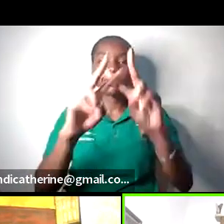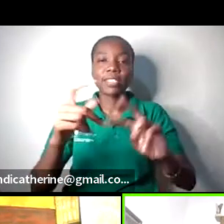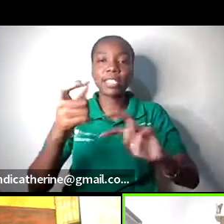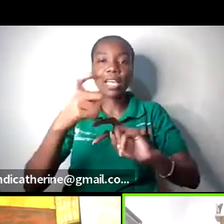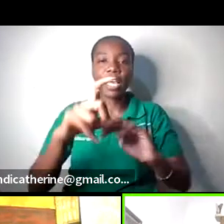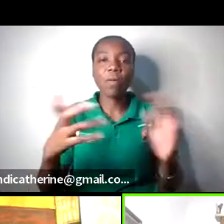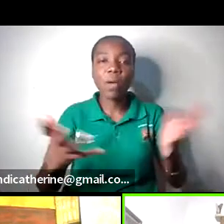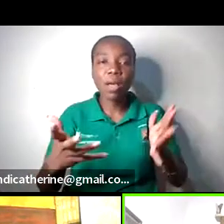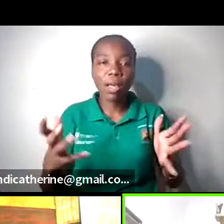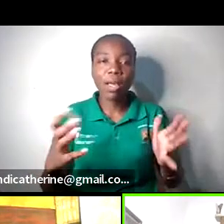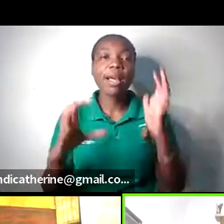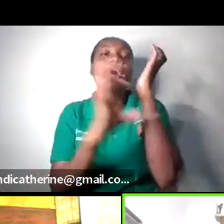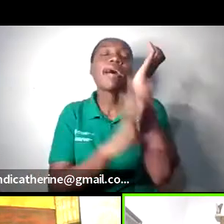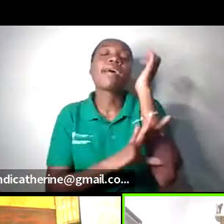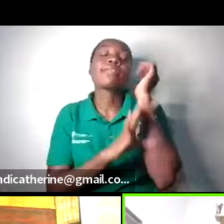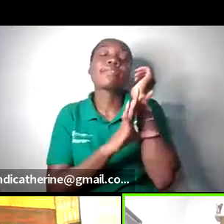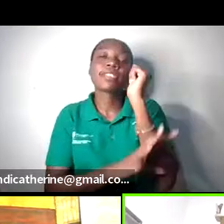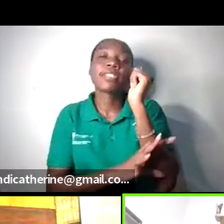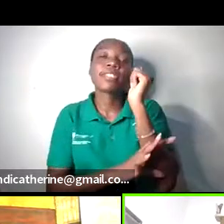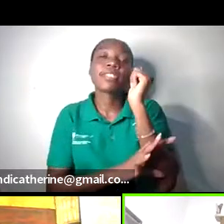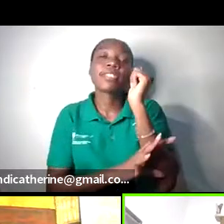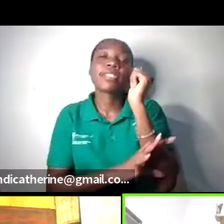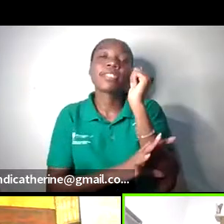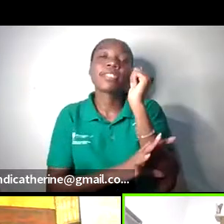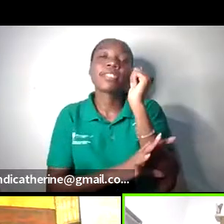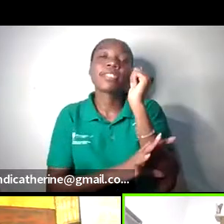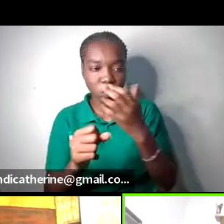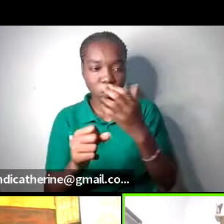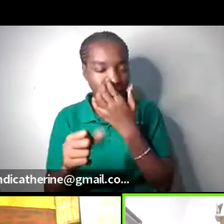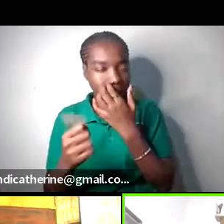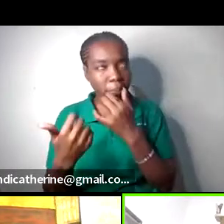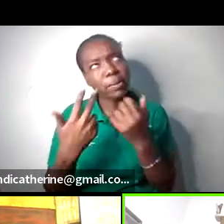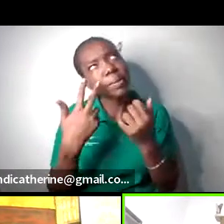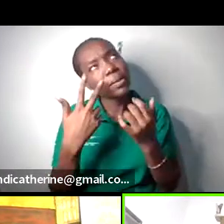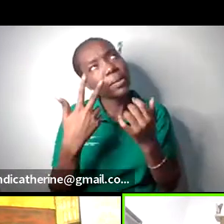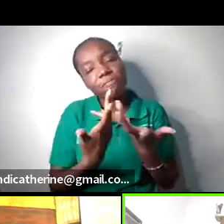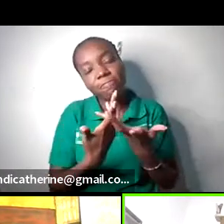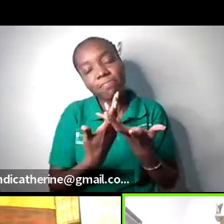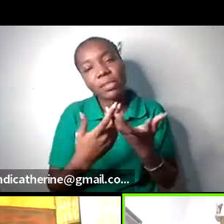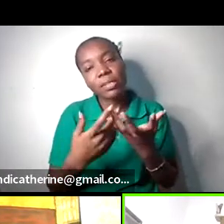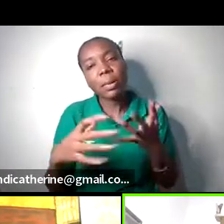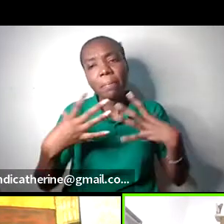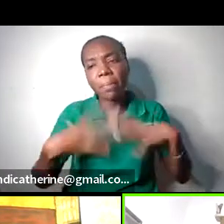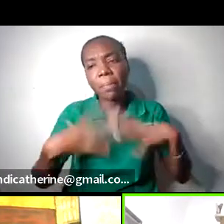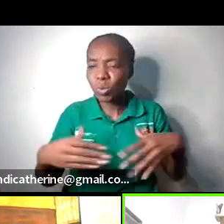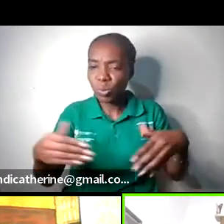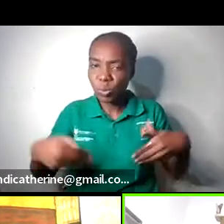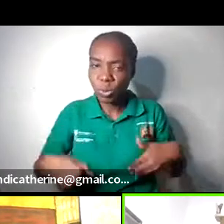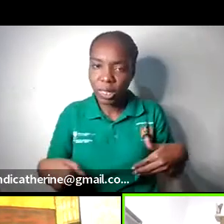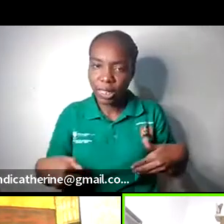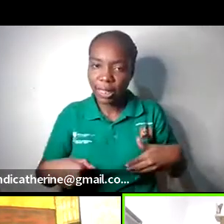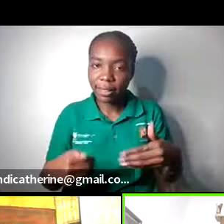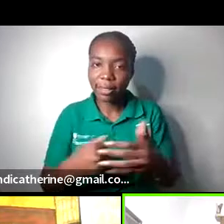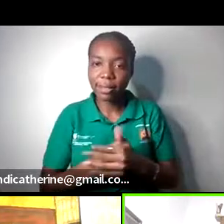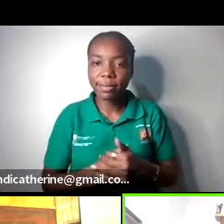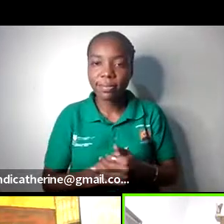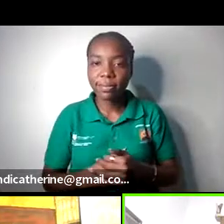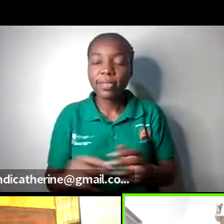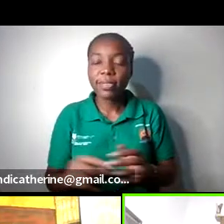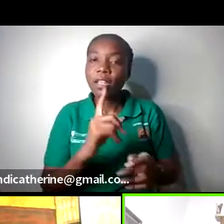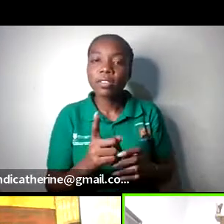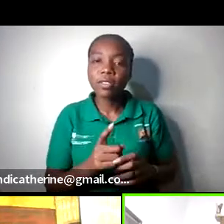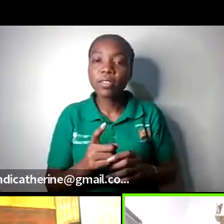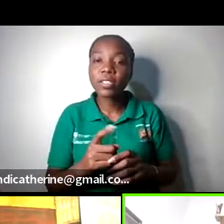that we do is that we then tap into this huge population of the youth. So our education system should